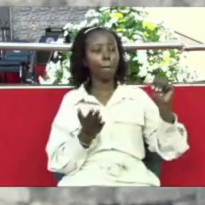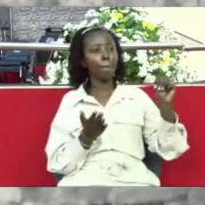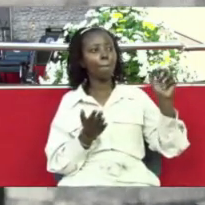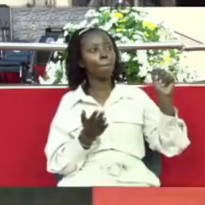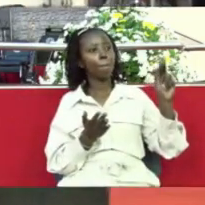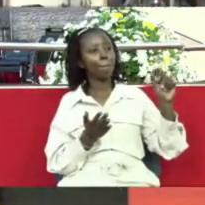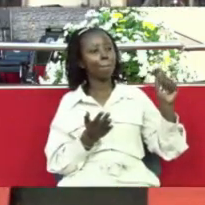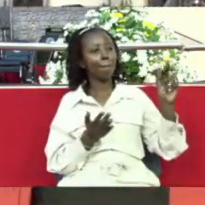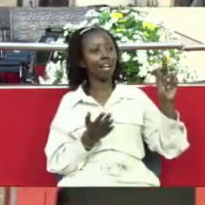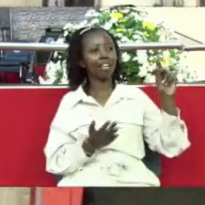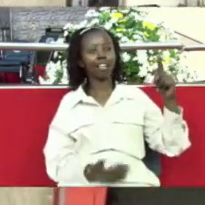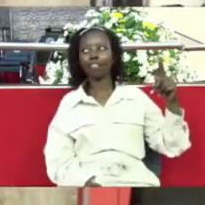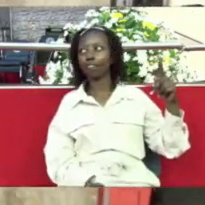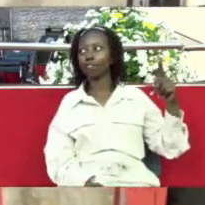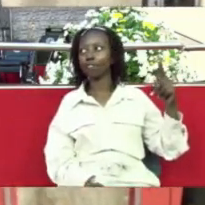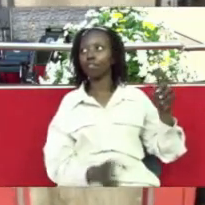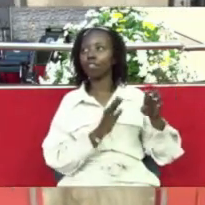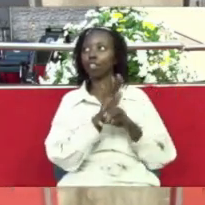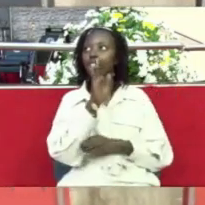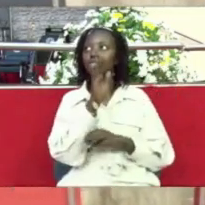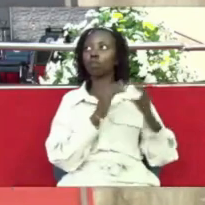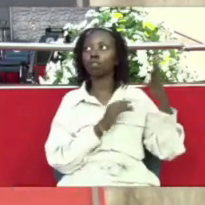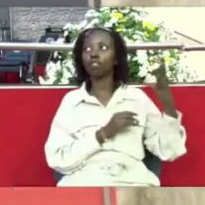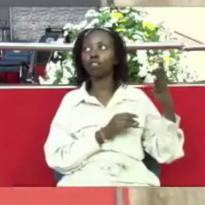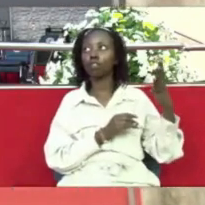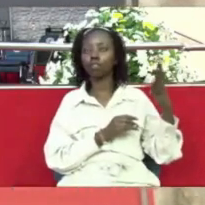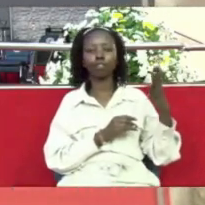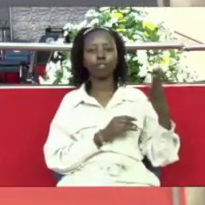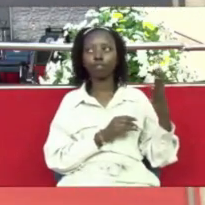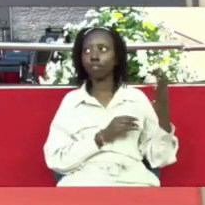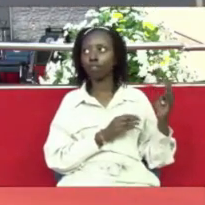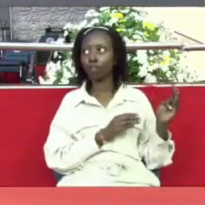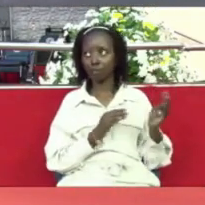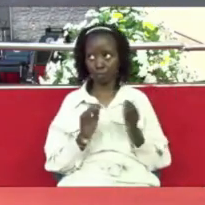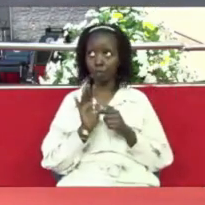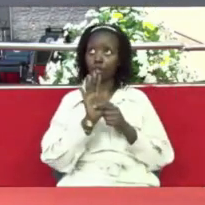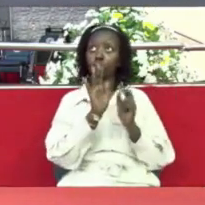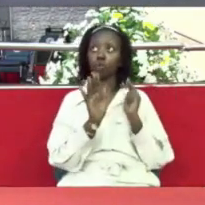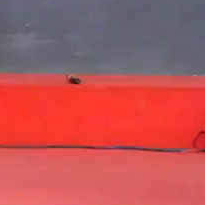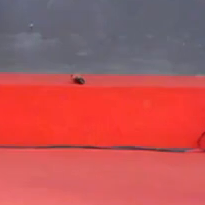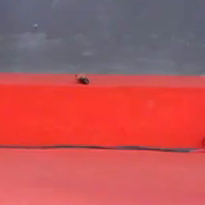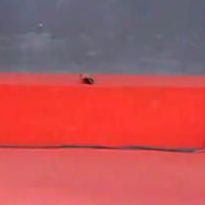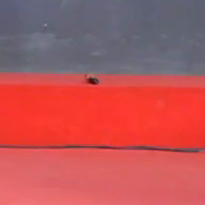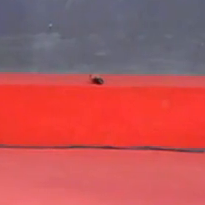4 and verse 1. You can bring up our